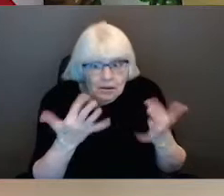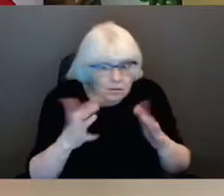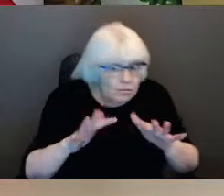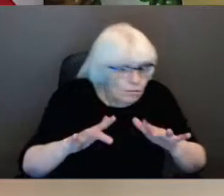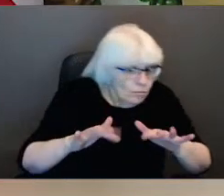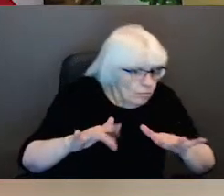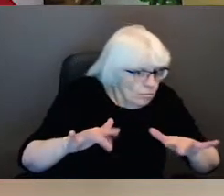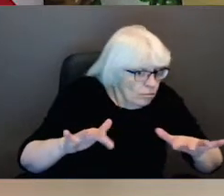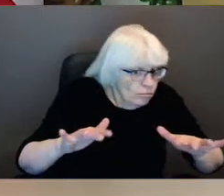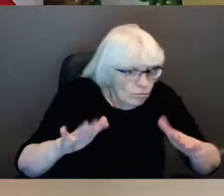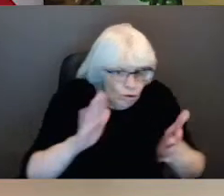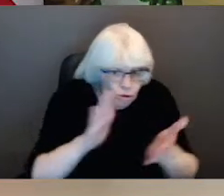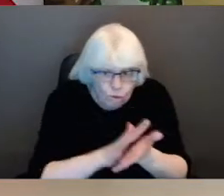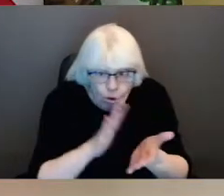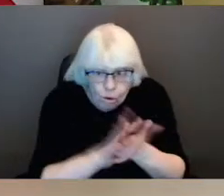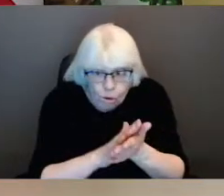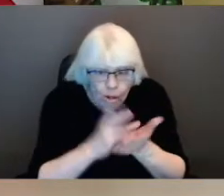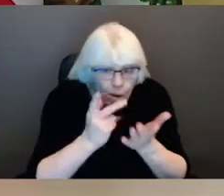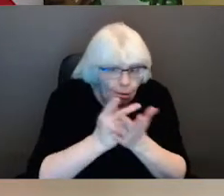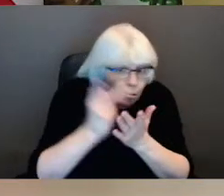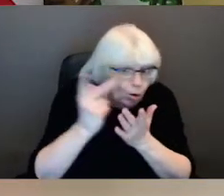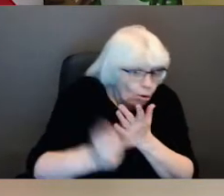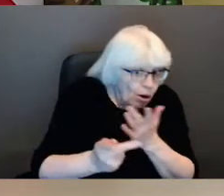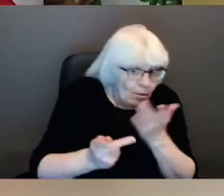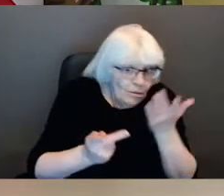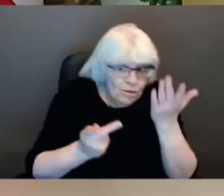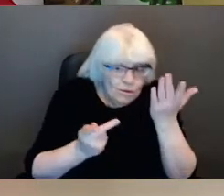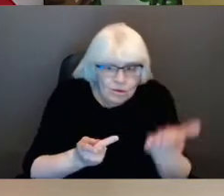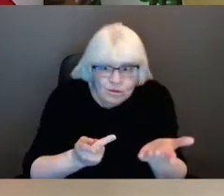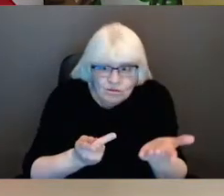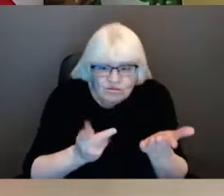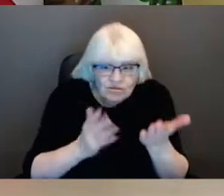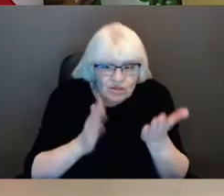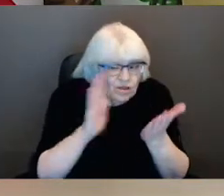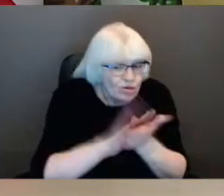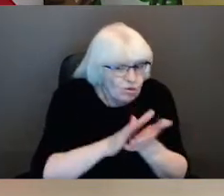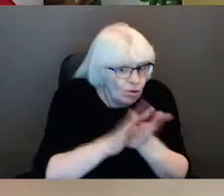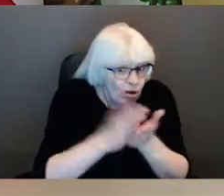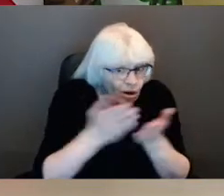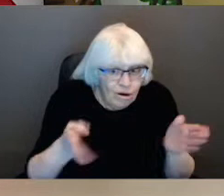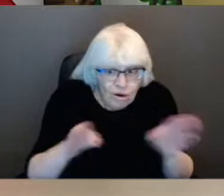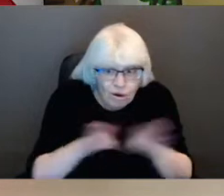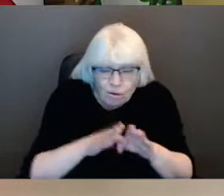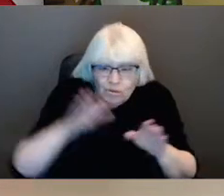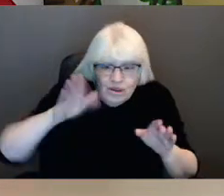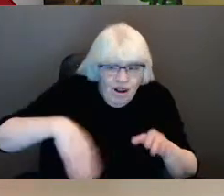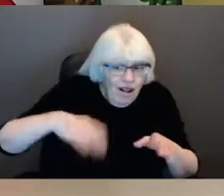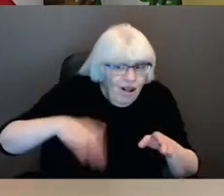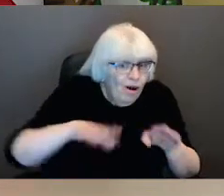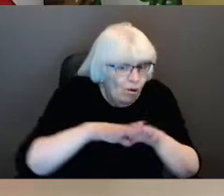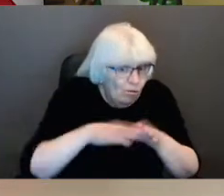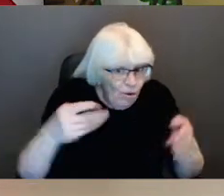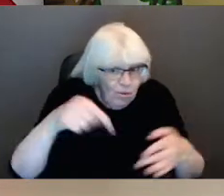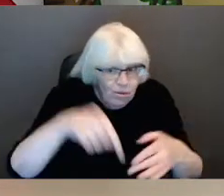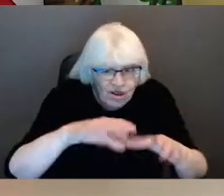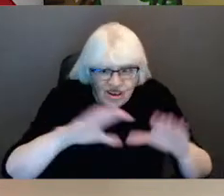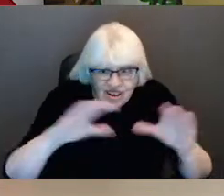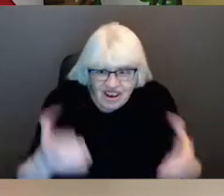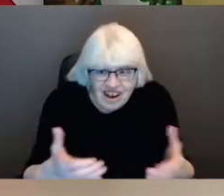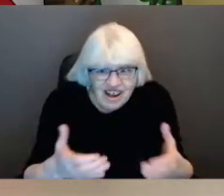and when school wasn't in class learning, they had to